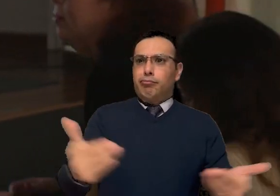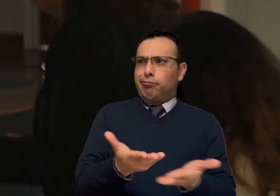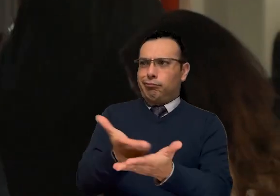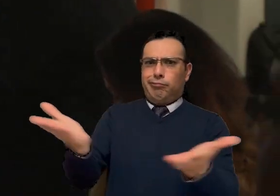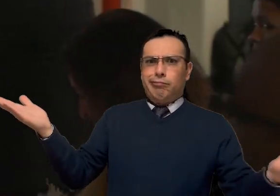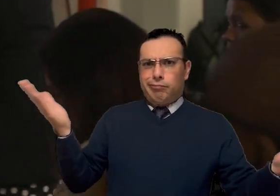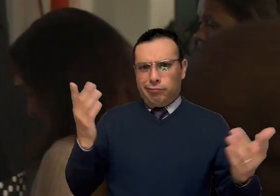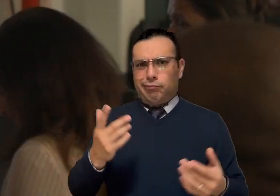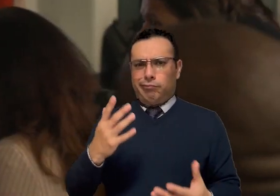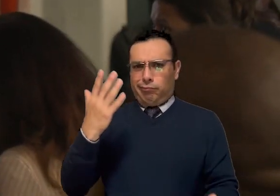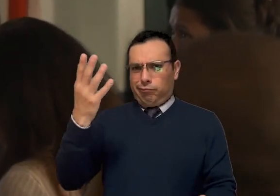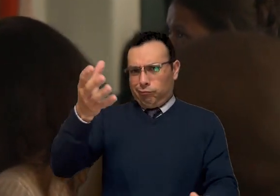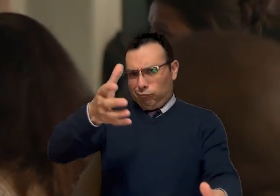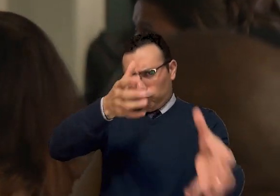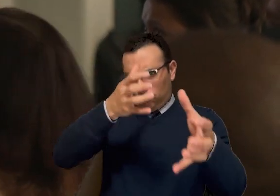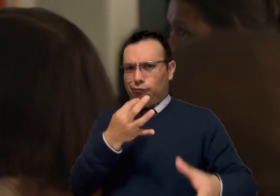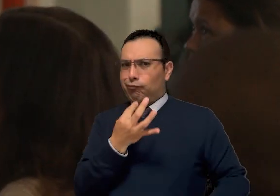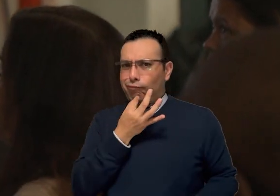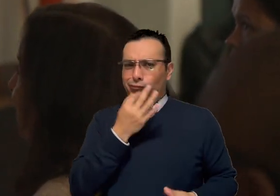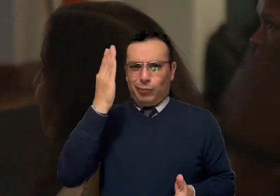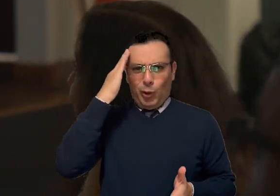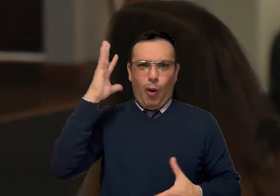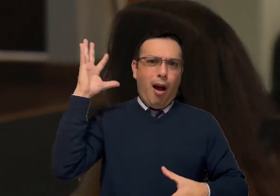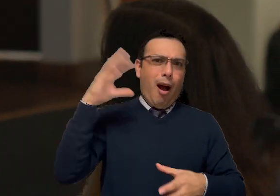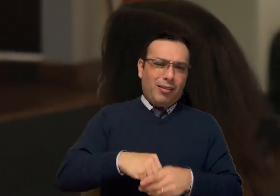Sue Davis. Thanks, Harrison.